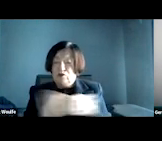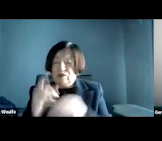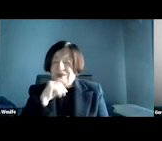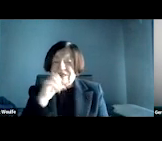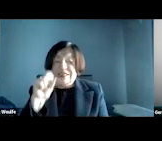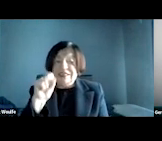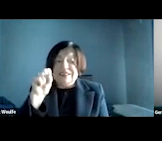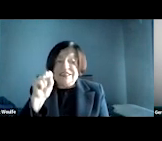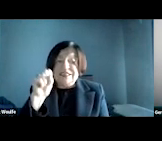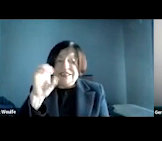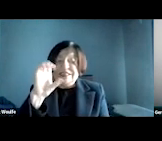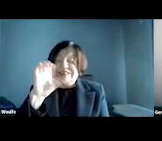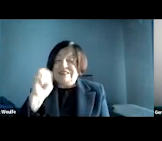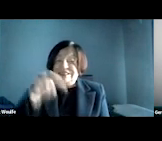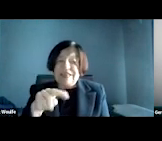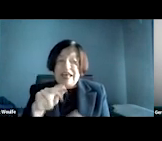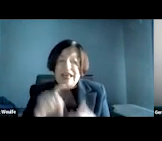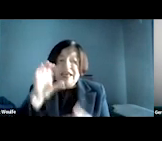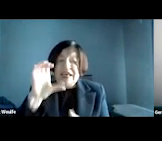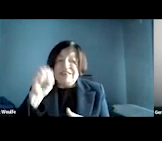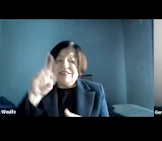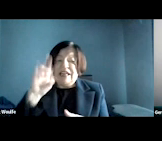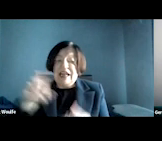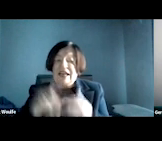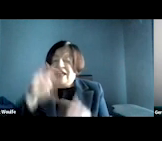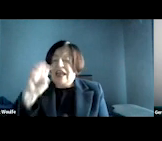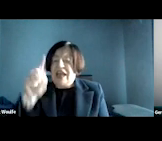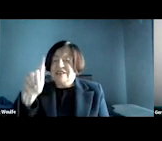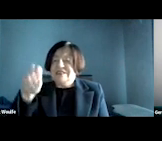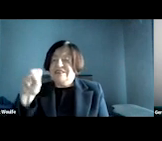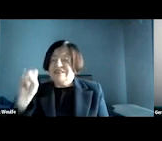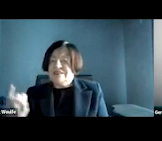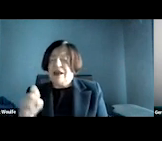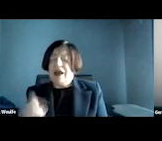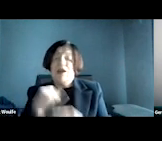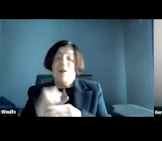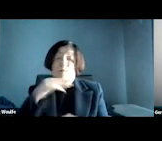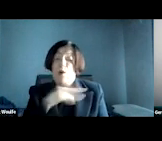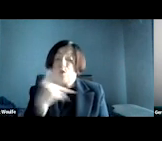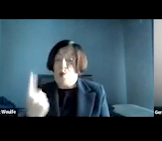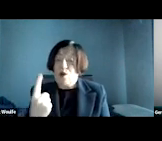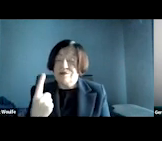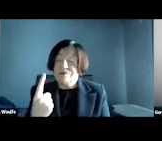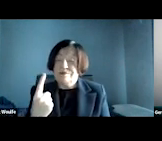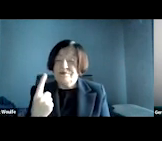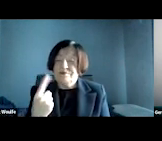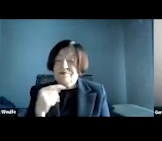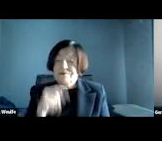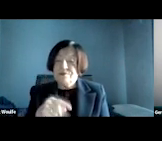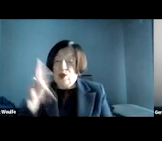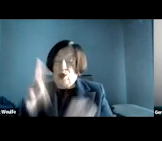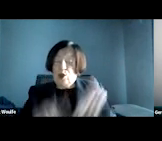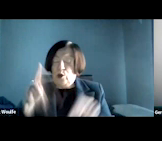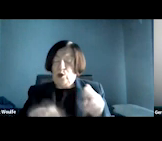CEN, CENELEC and ETSI. And an important point to note here, that a new